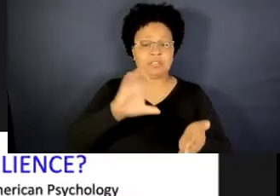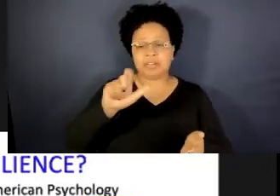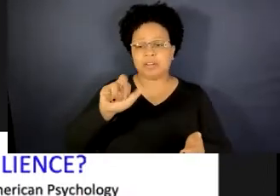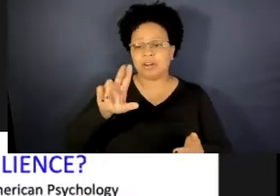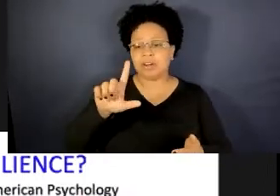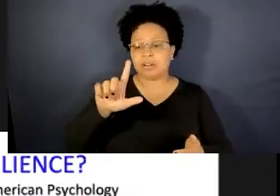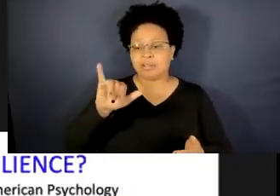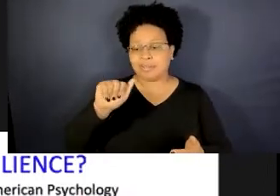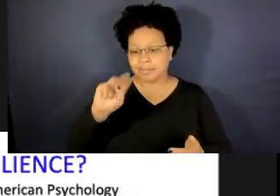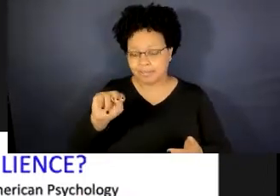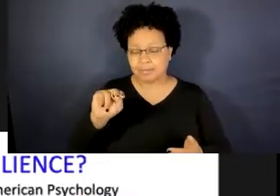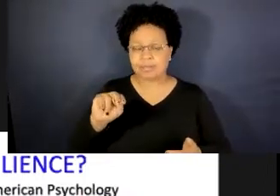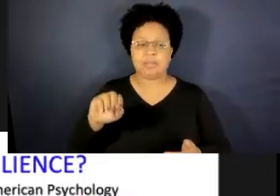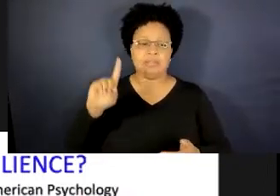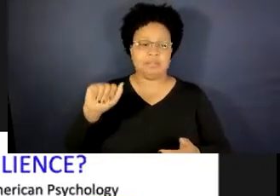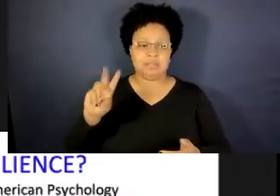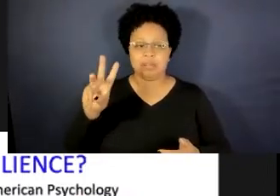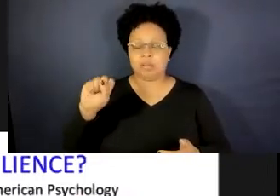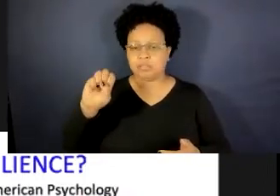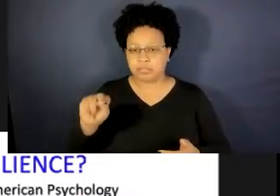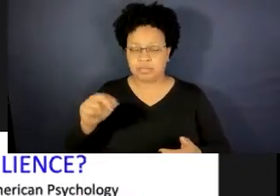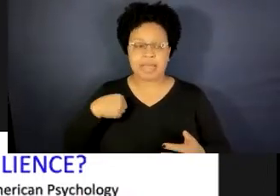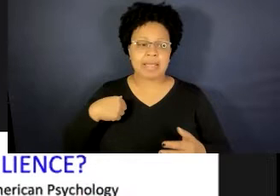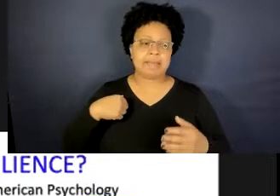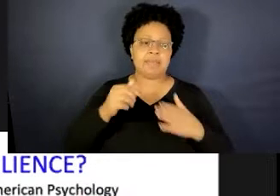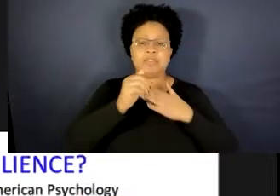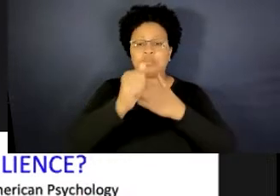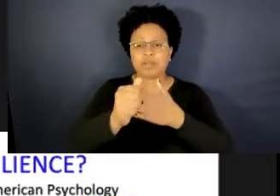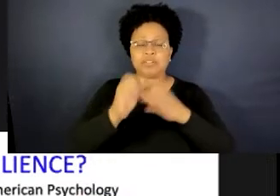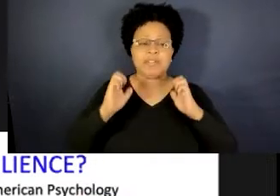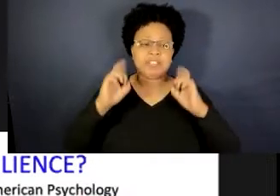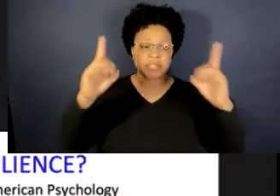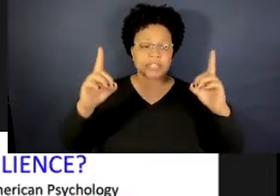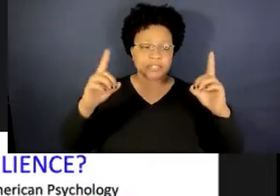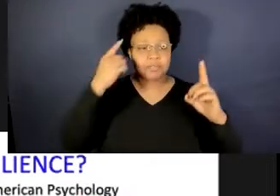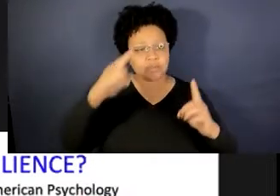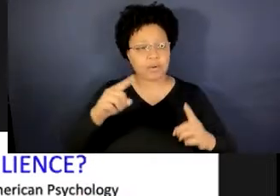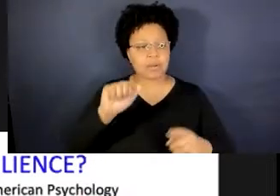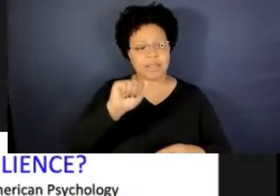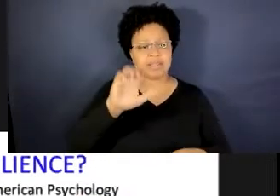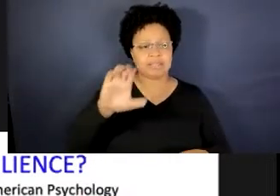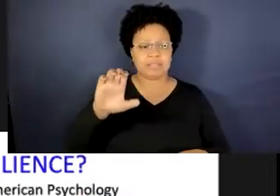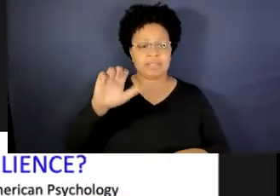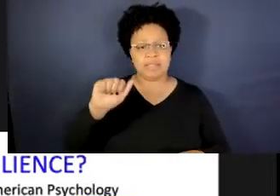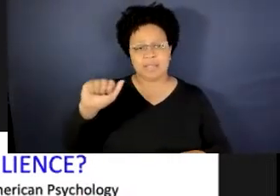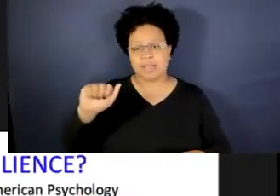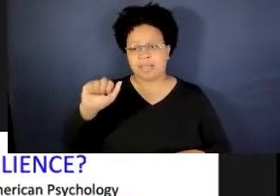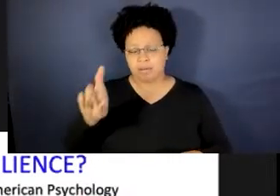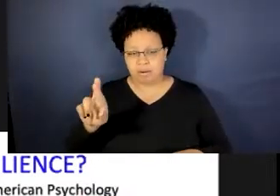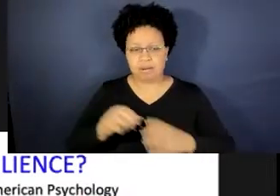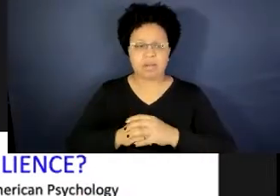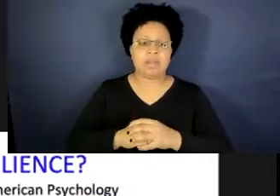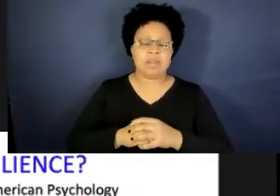Dawson. I am the Director of Education for the Arizona Center for African American Resources. ASCAR is like a think tank that